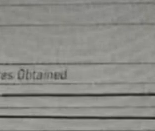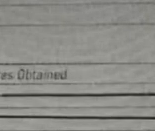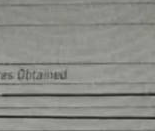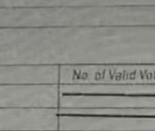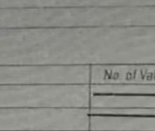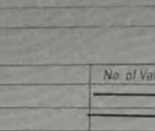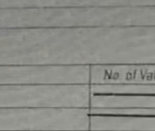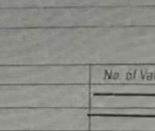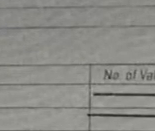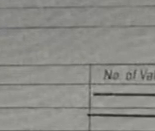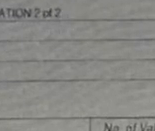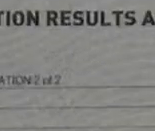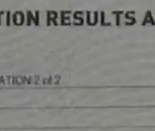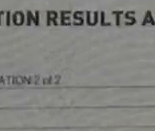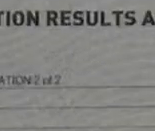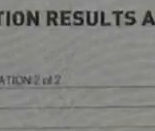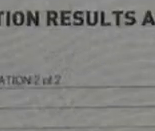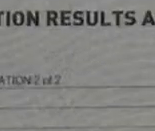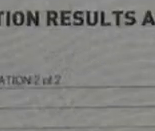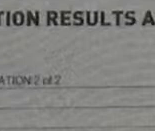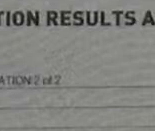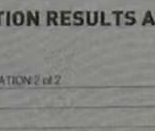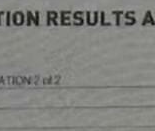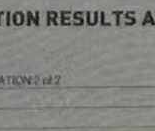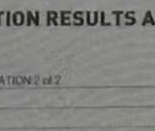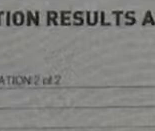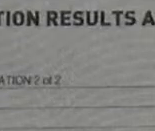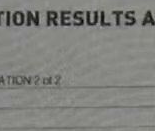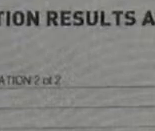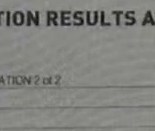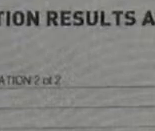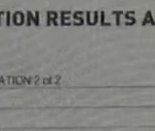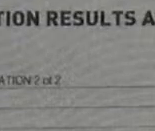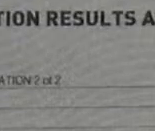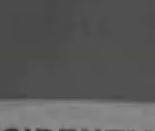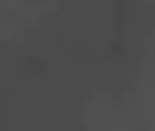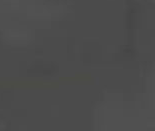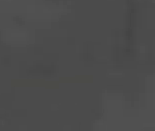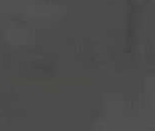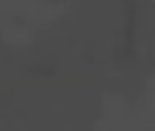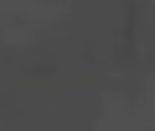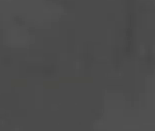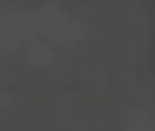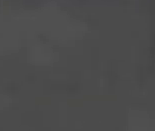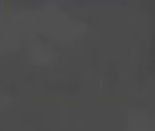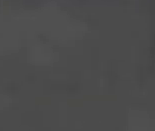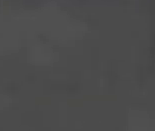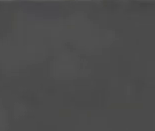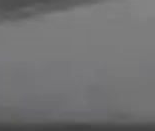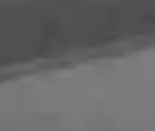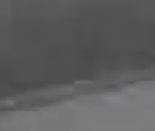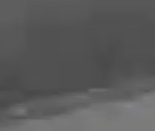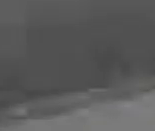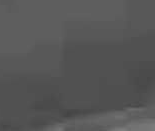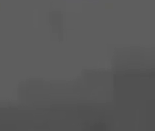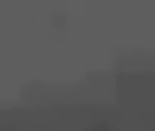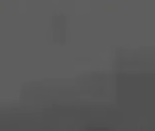And this document is overlaid over some documents, but look at the left-hand top